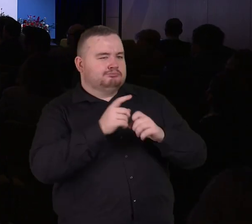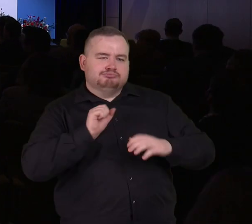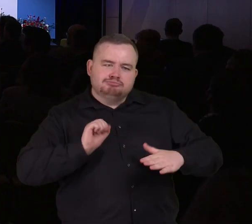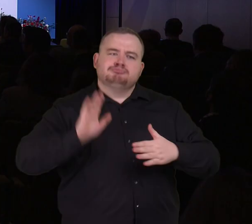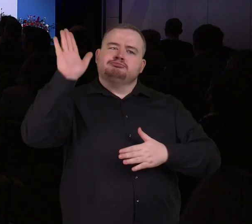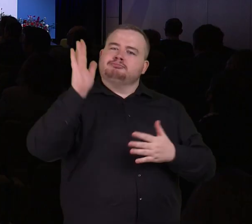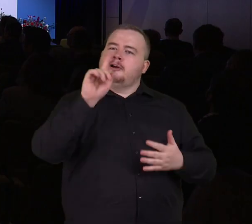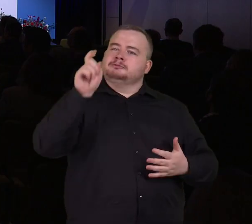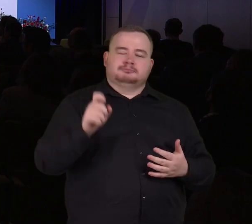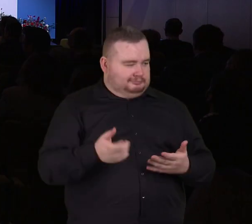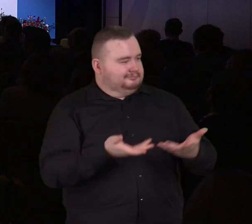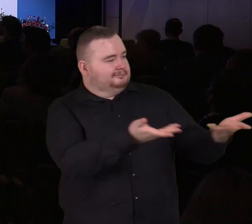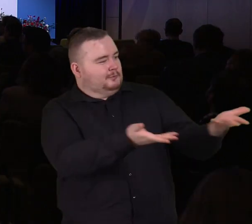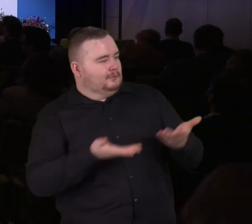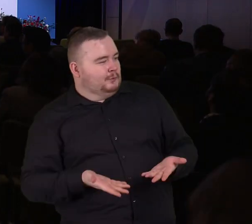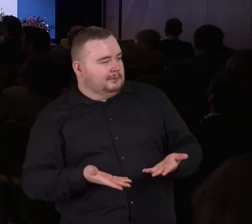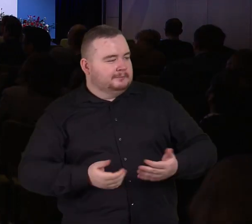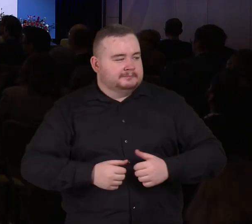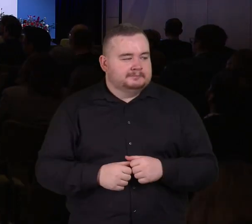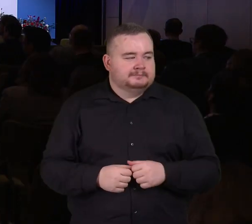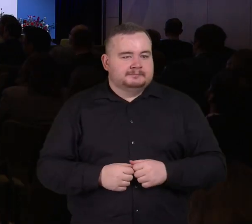Please, if we may.